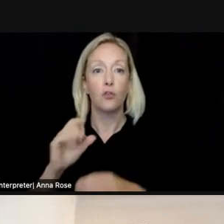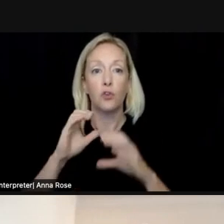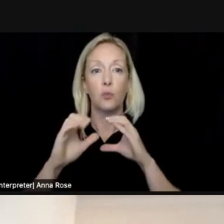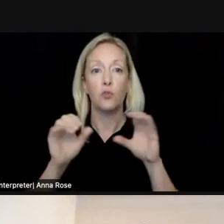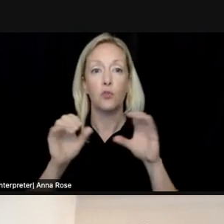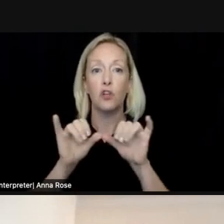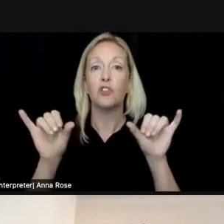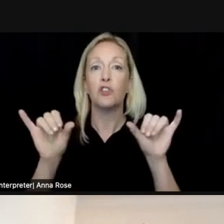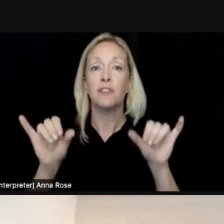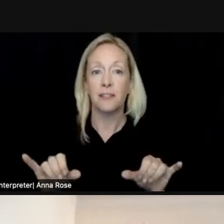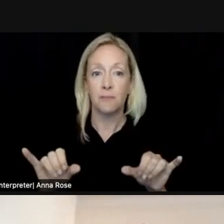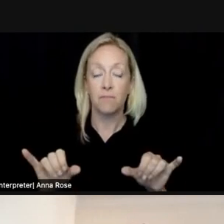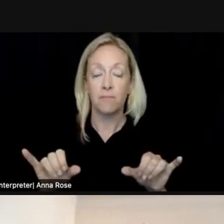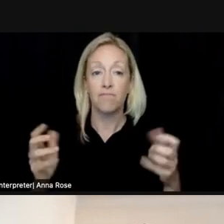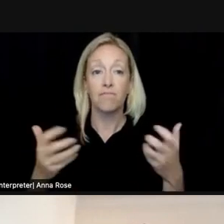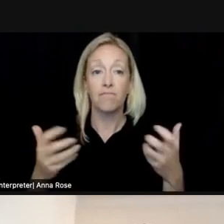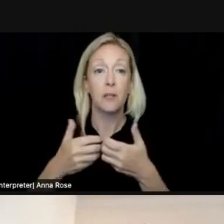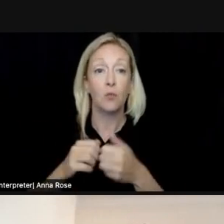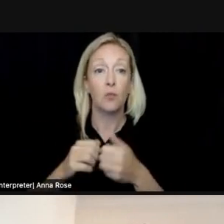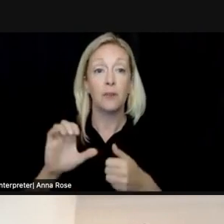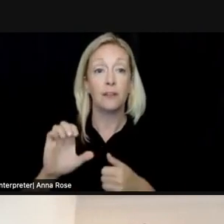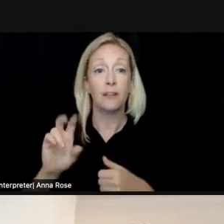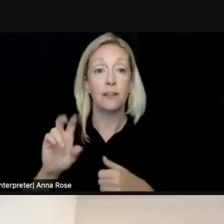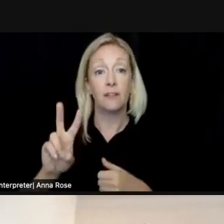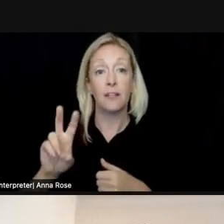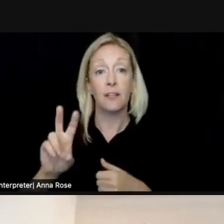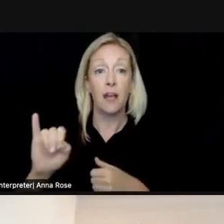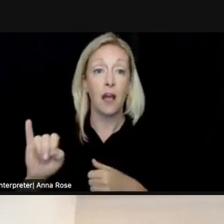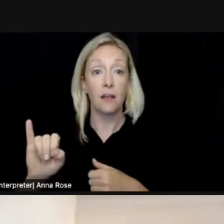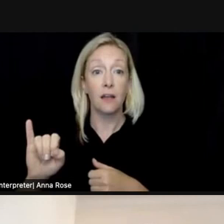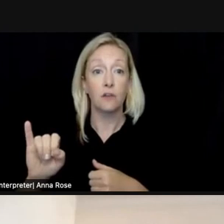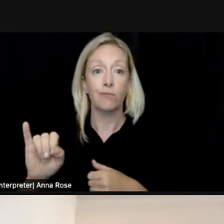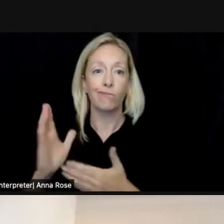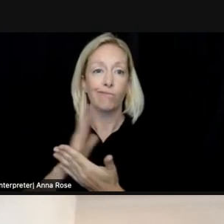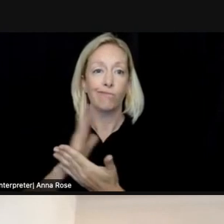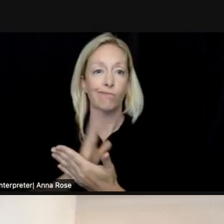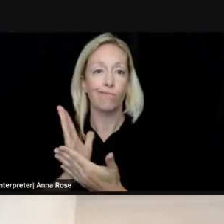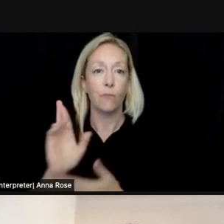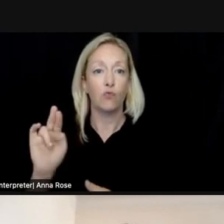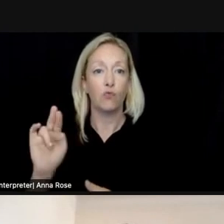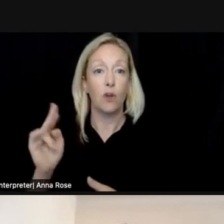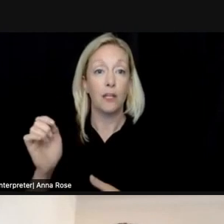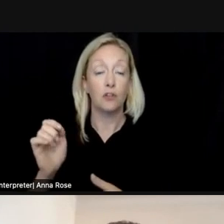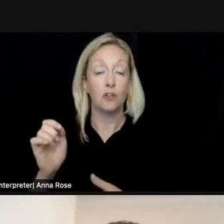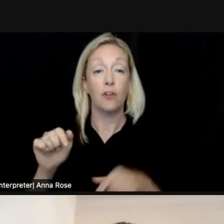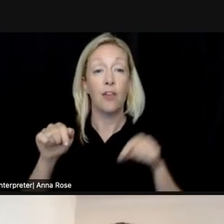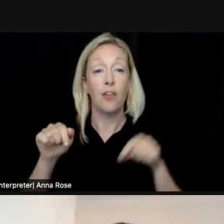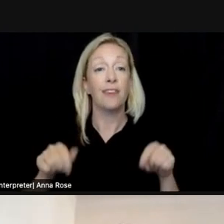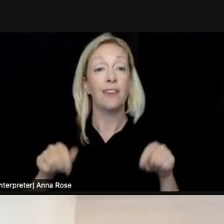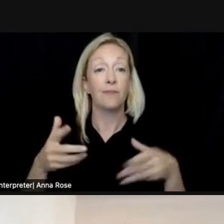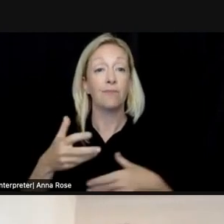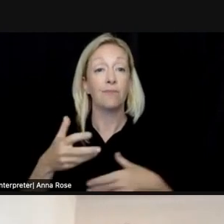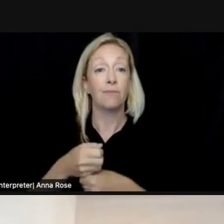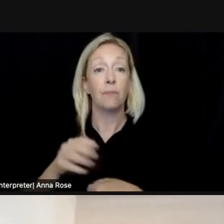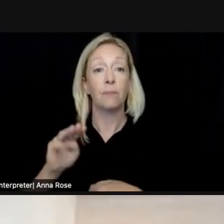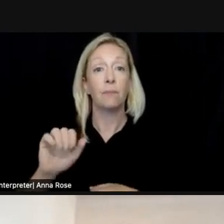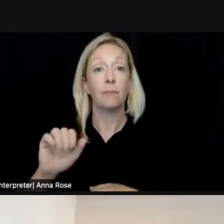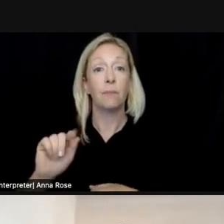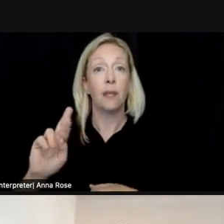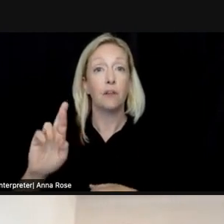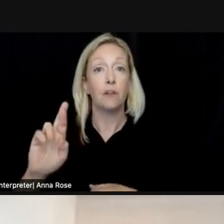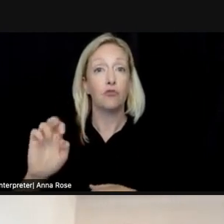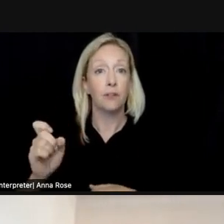system blended with the cortical visual impairment CVI range. We've created this matrix and we're gonna kind of go through it with